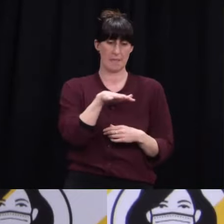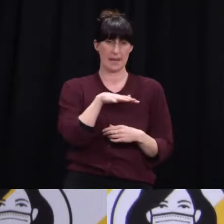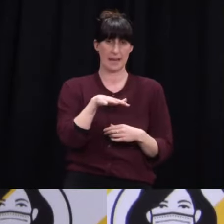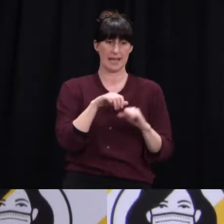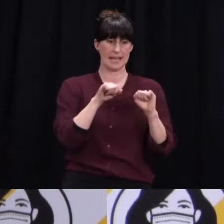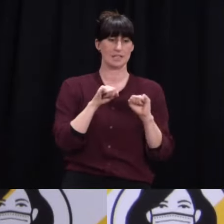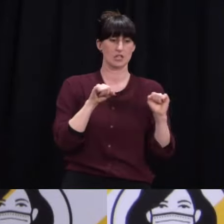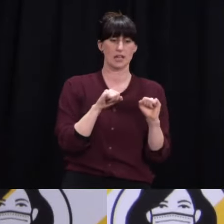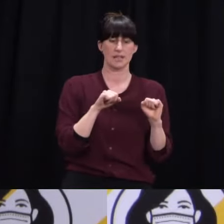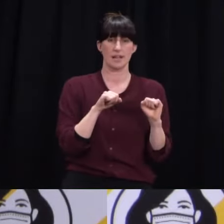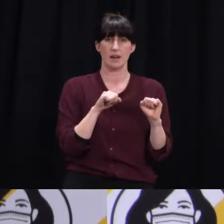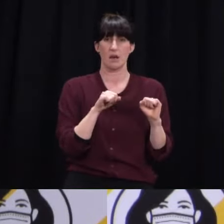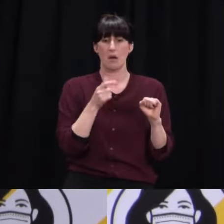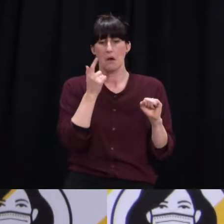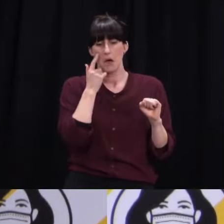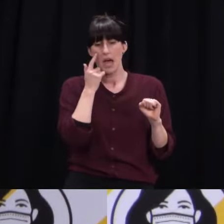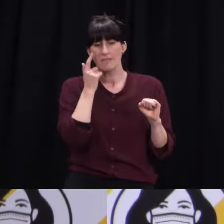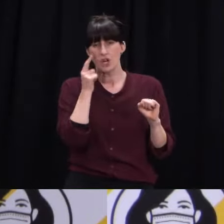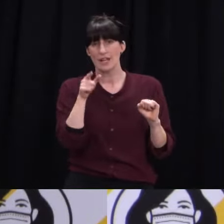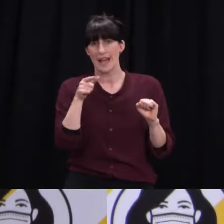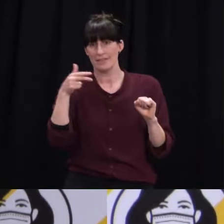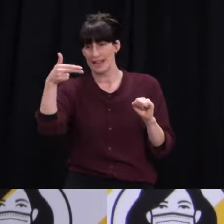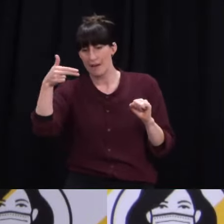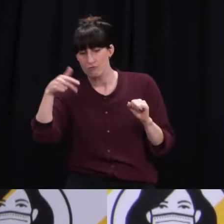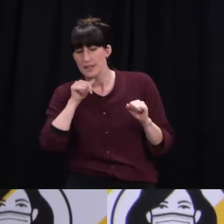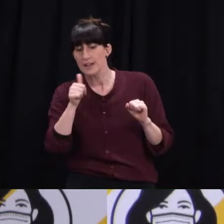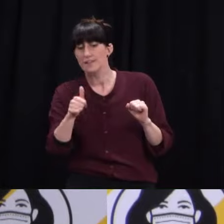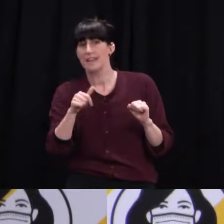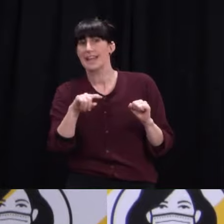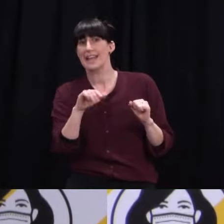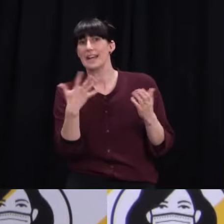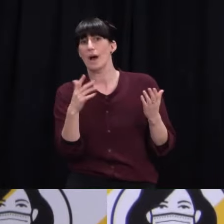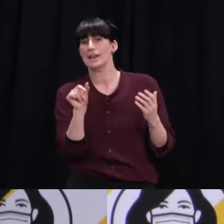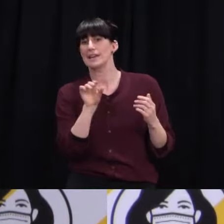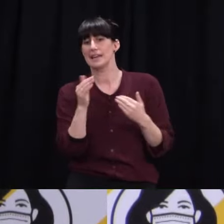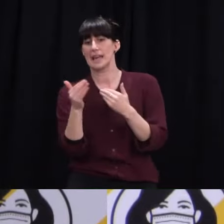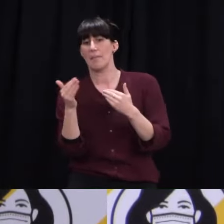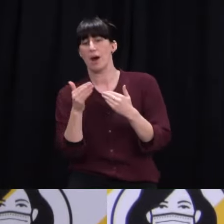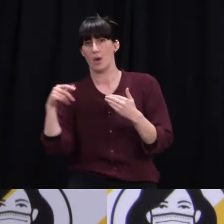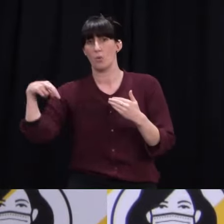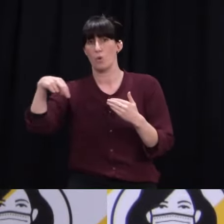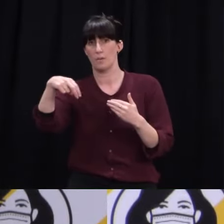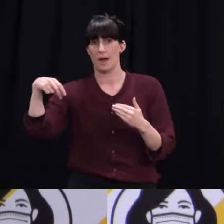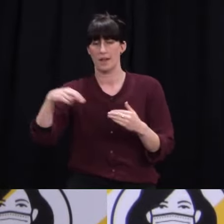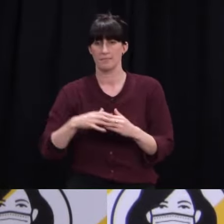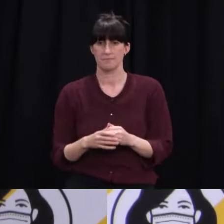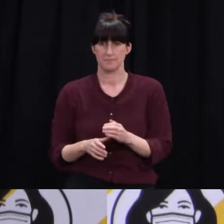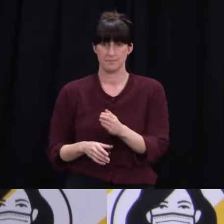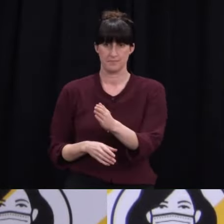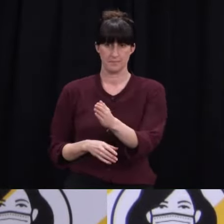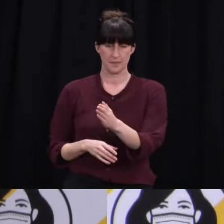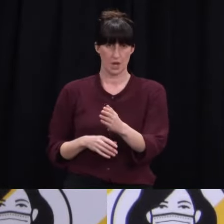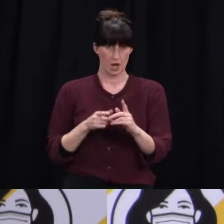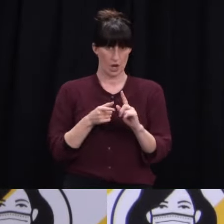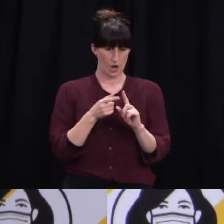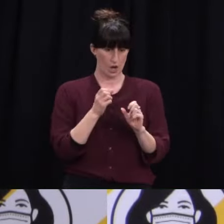were exercising, whether there was anyone using that walkway. So lastly on that, given your announcement today that you are going to do the day 6